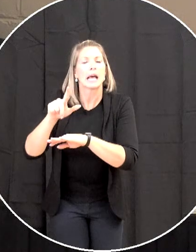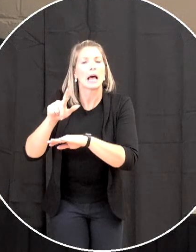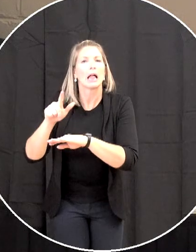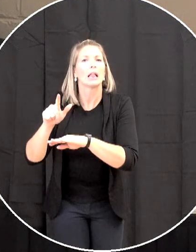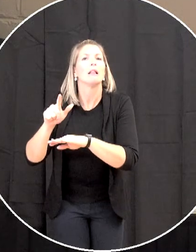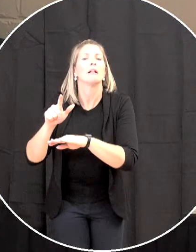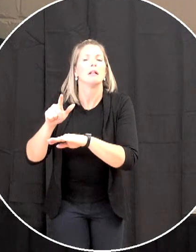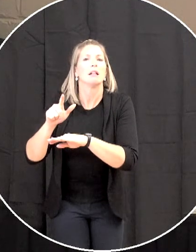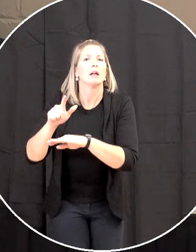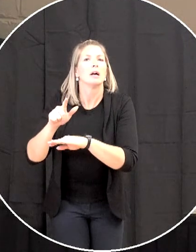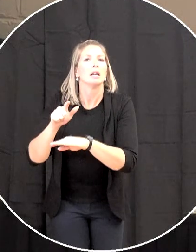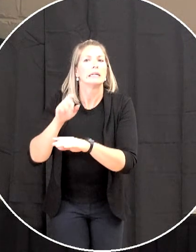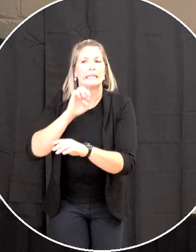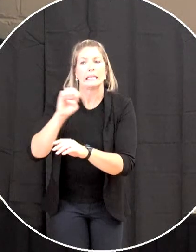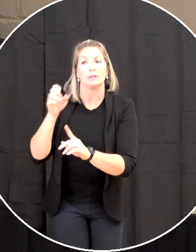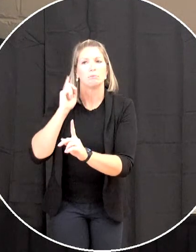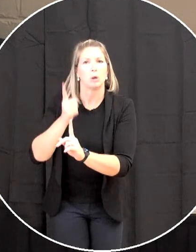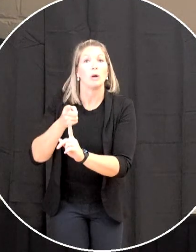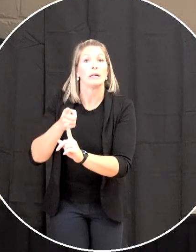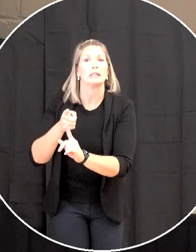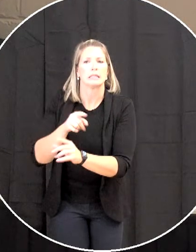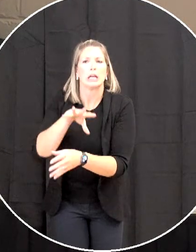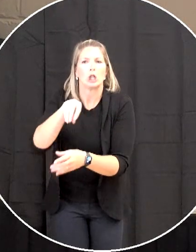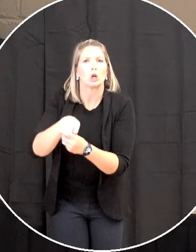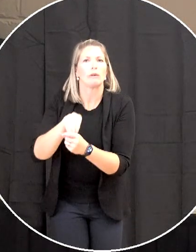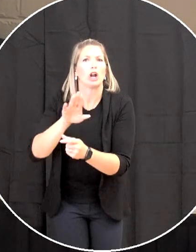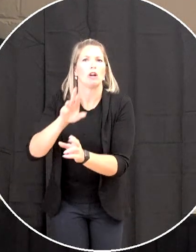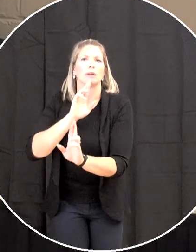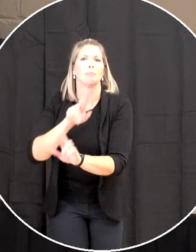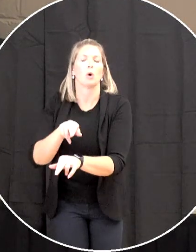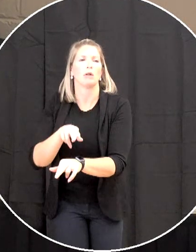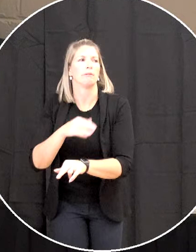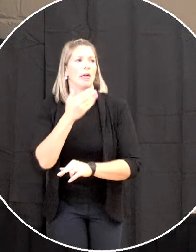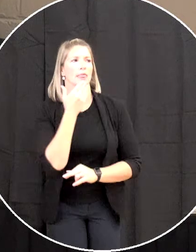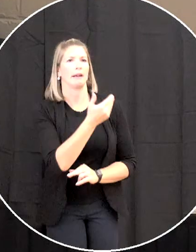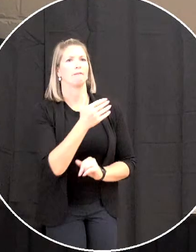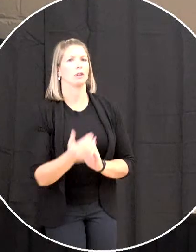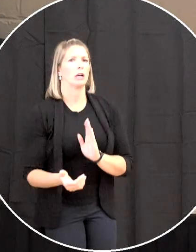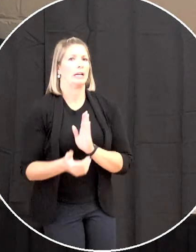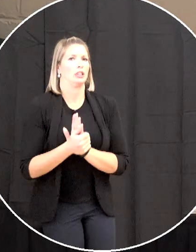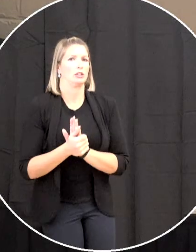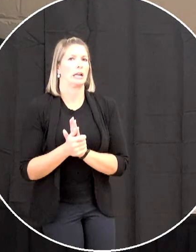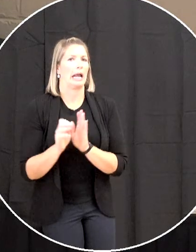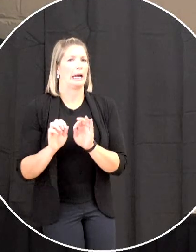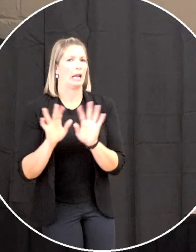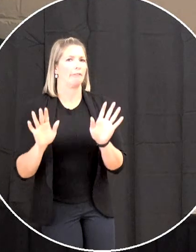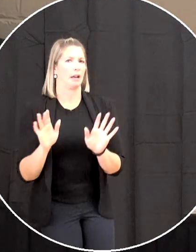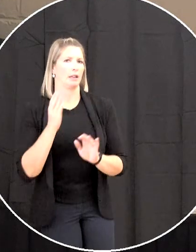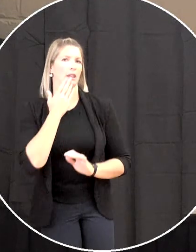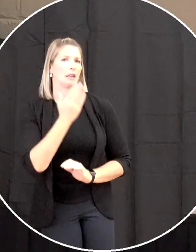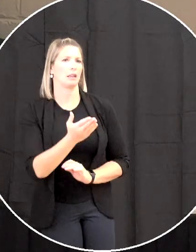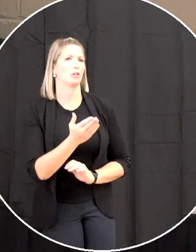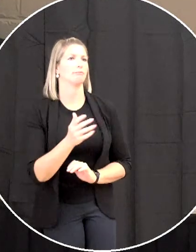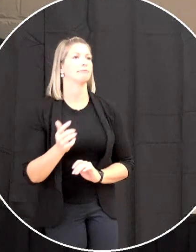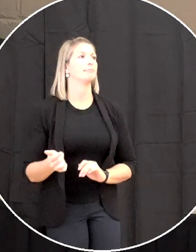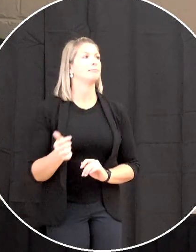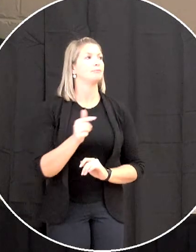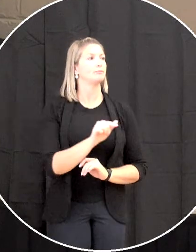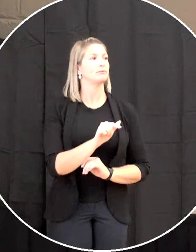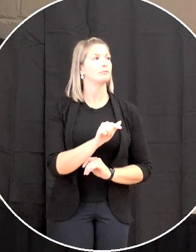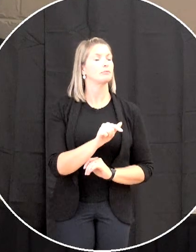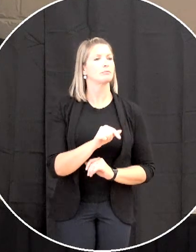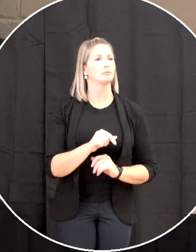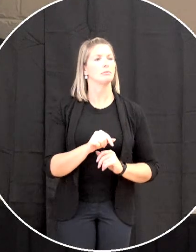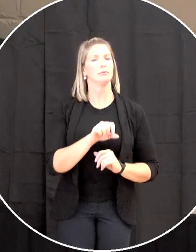amendment. Any further, pass the chair over to Keith Colleton, trustee. This is